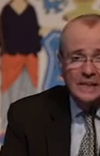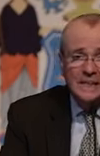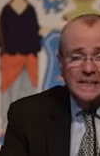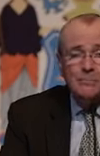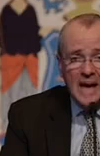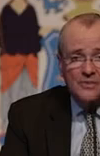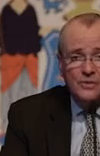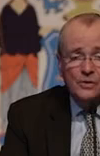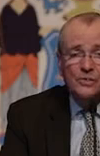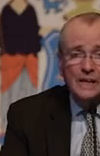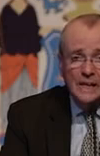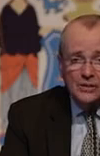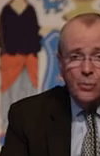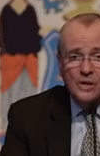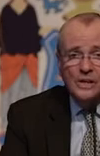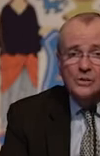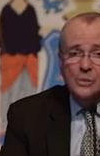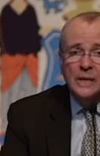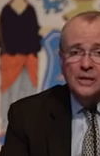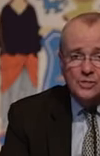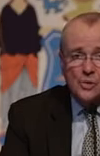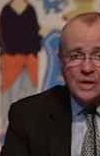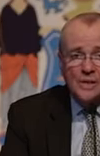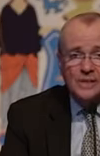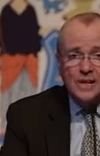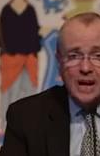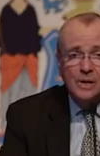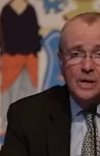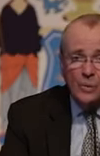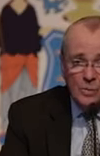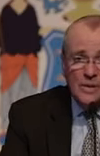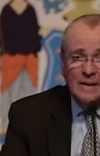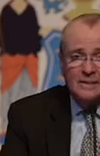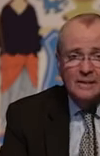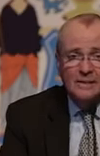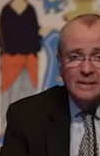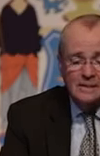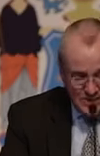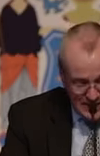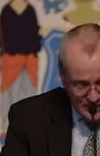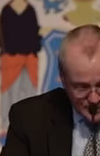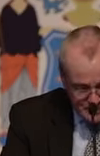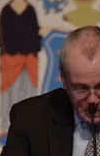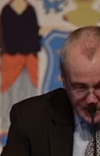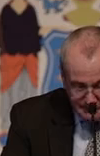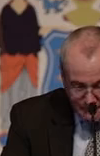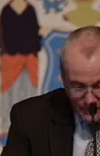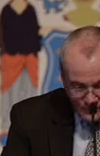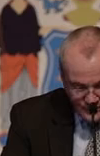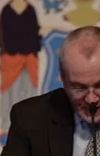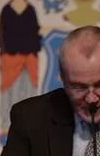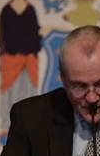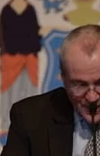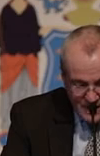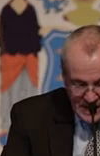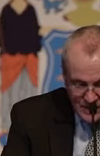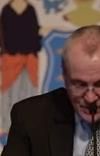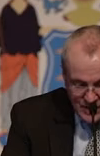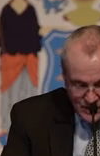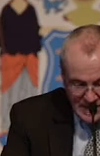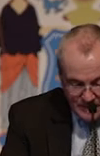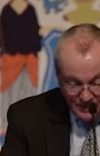fatalities. Keep at it, folks. It is working. You're doing an extraordinary job. We will get there together. If I